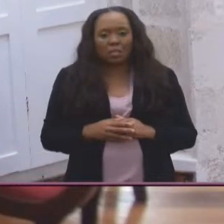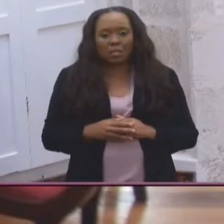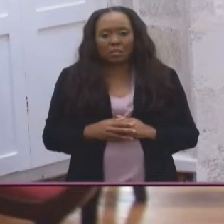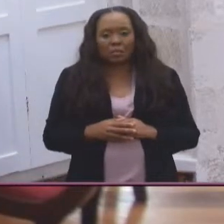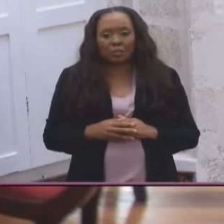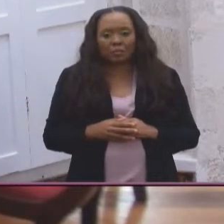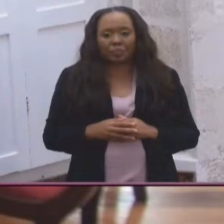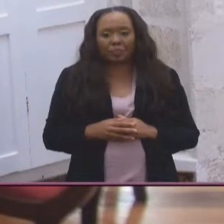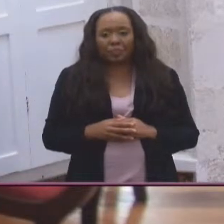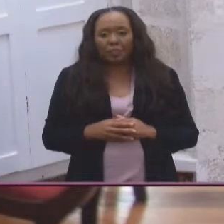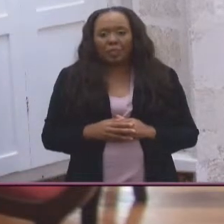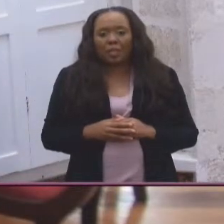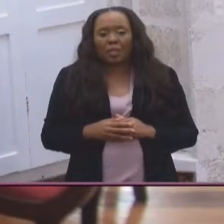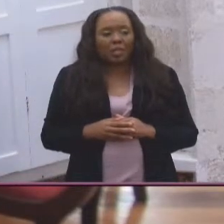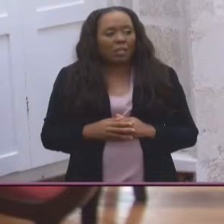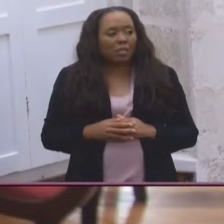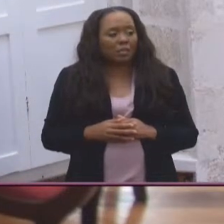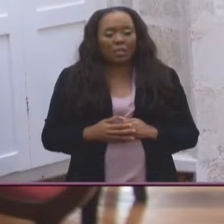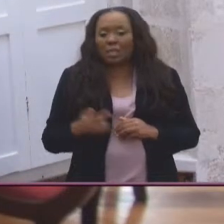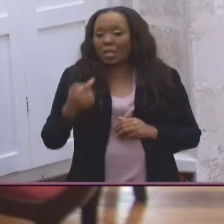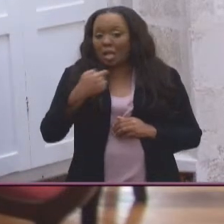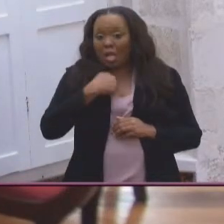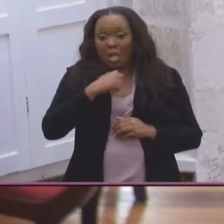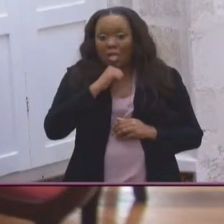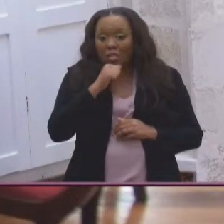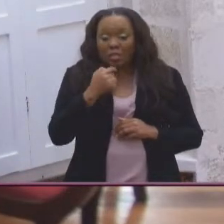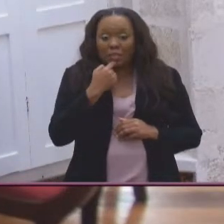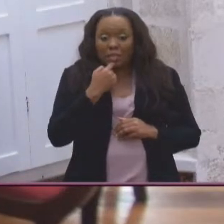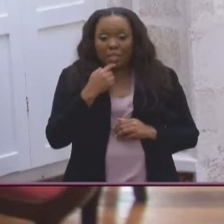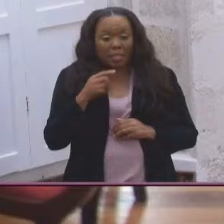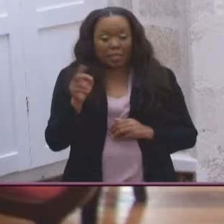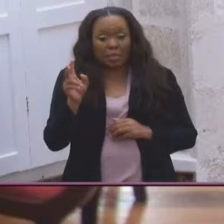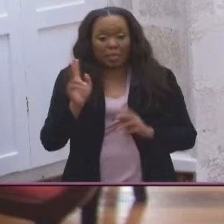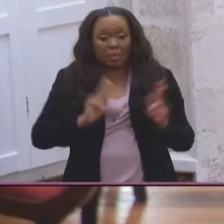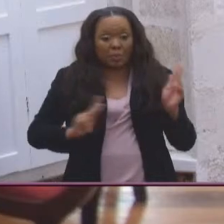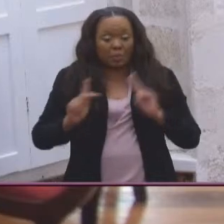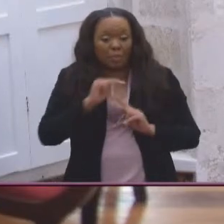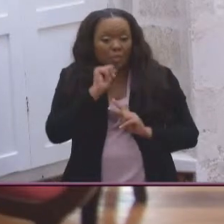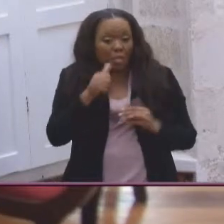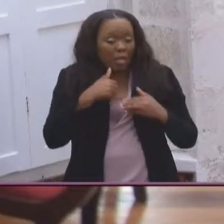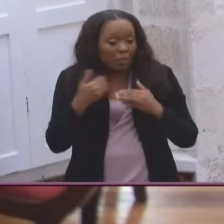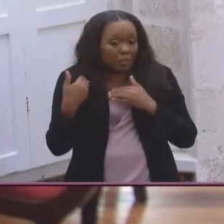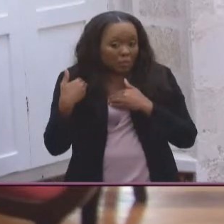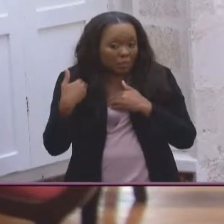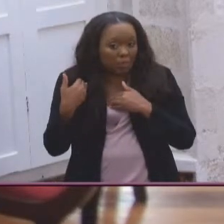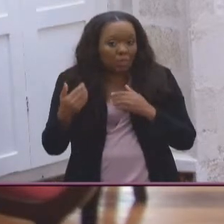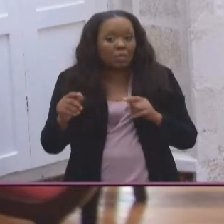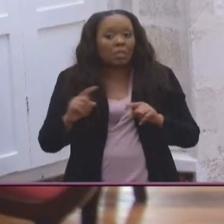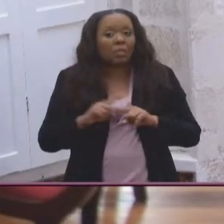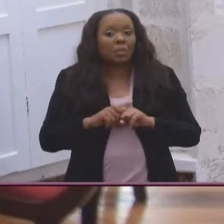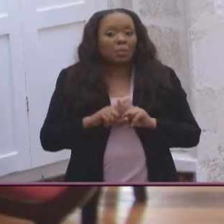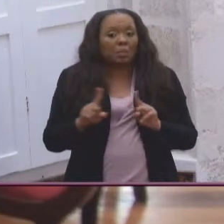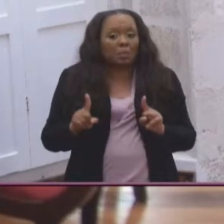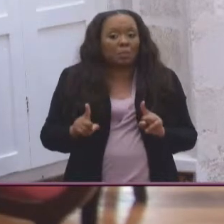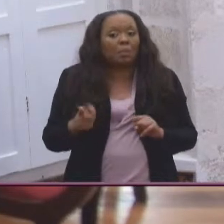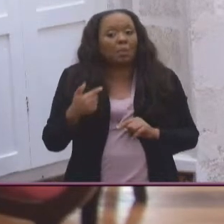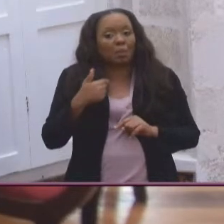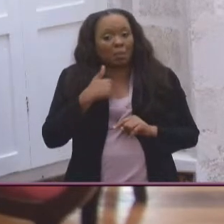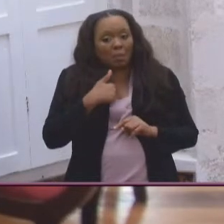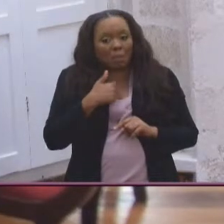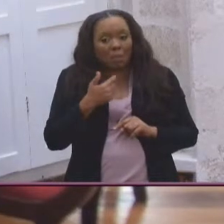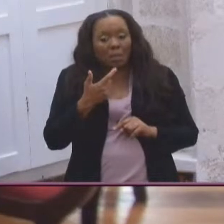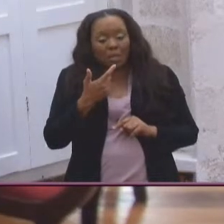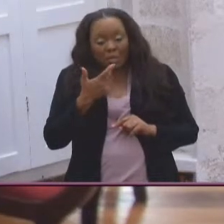citizens have no responsibility. In my presentation, I said that I would not suggest that persons do not take care of